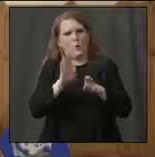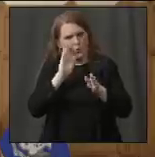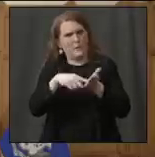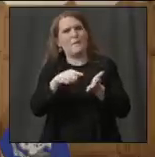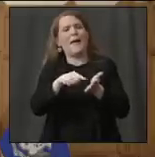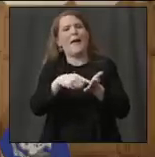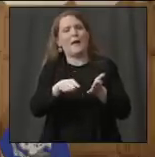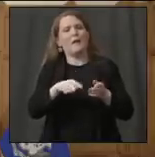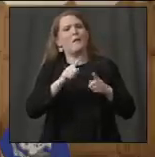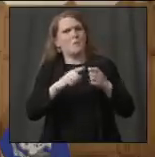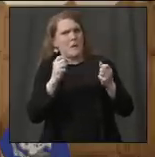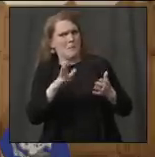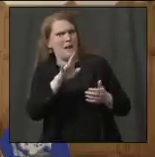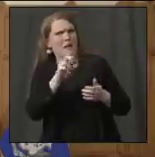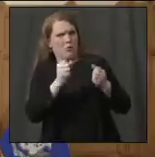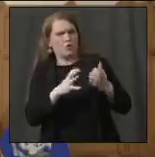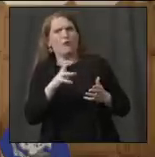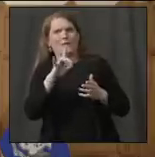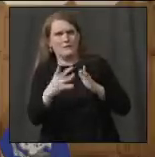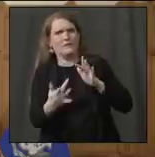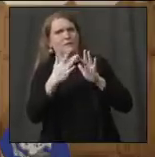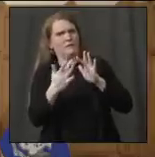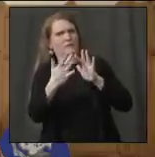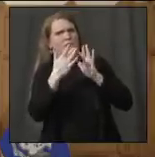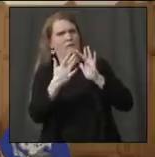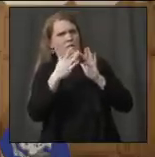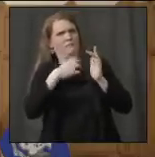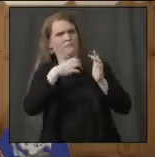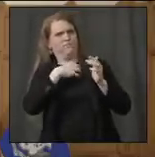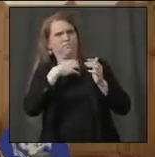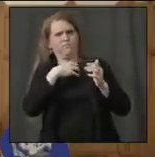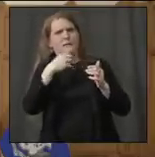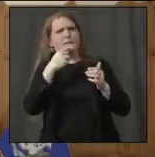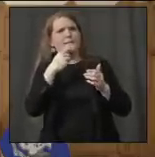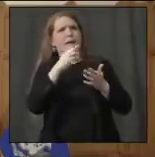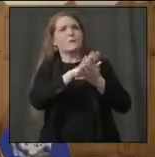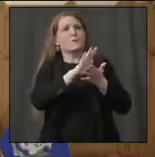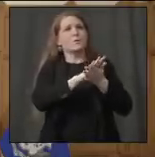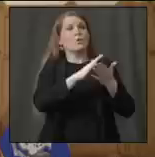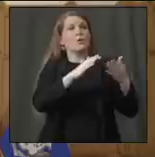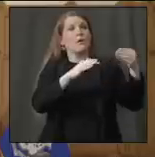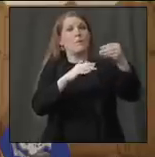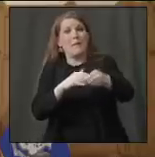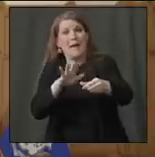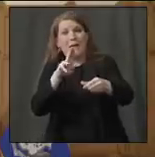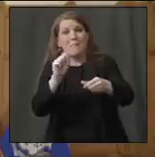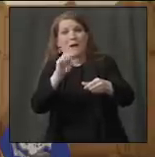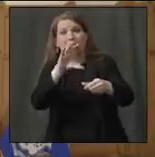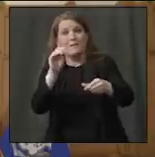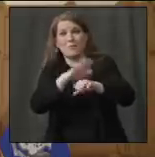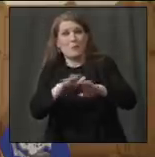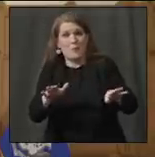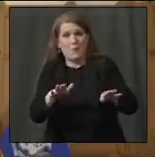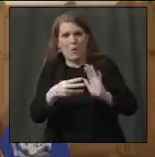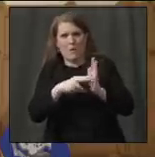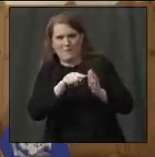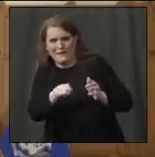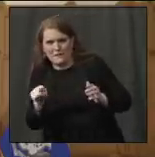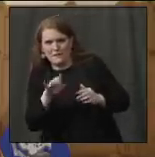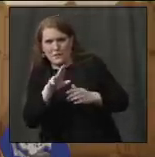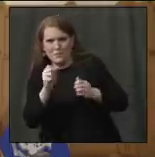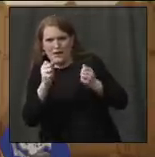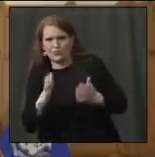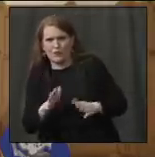paying the private bus companies. Therefore, they're not getting paid. Who's to be held accountable in this situation? Is that a municipal